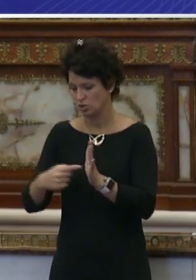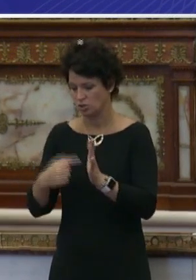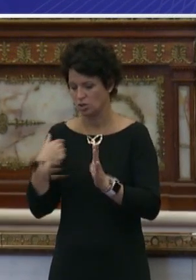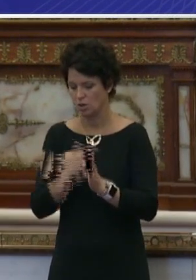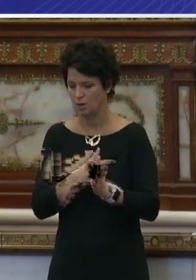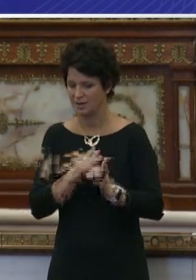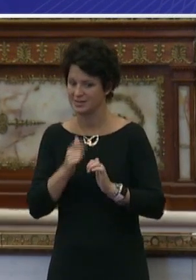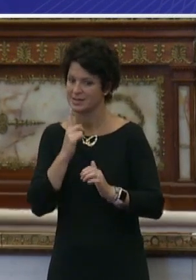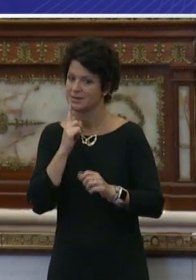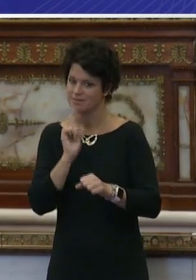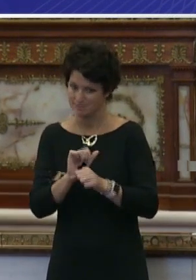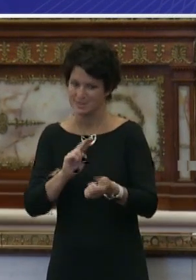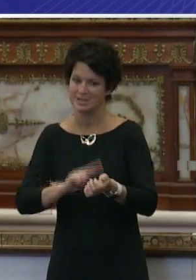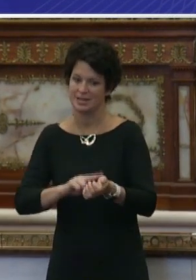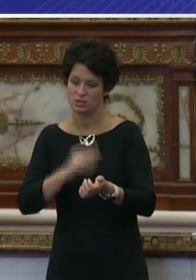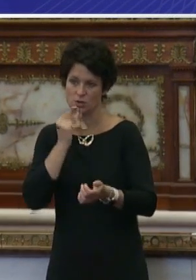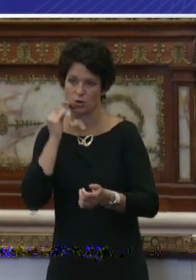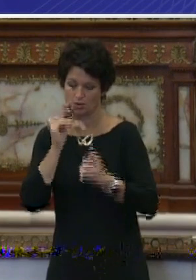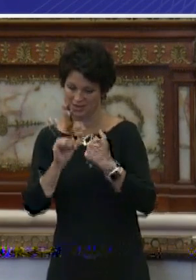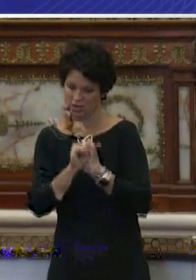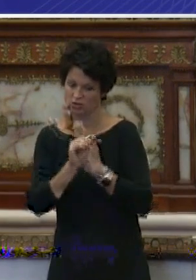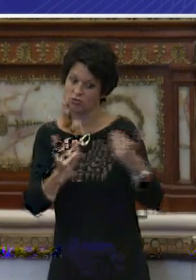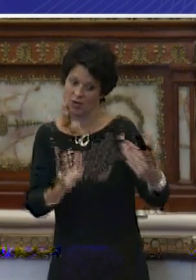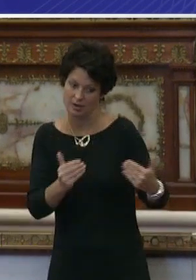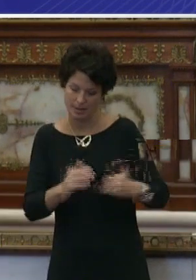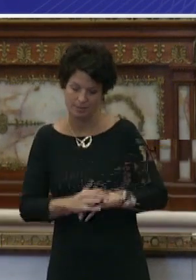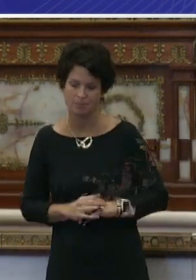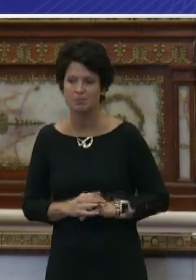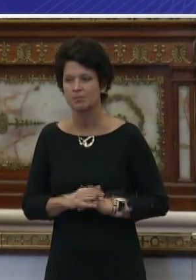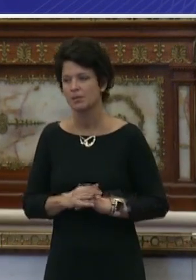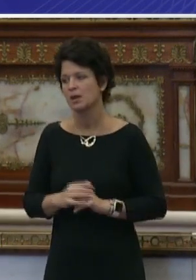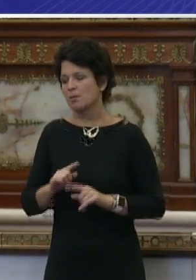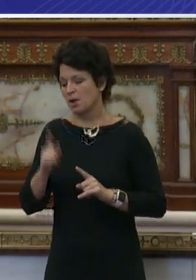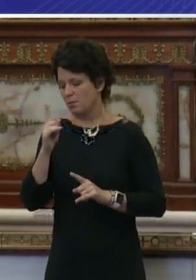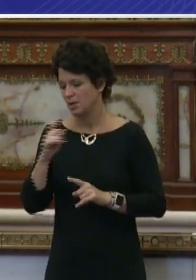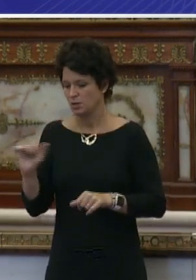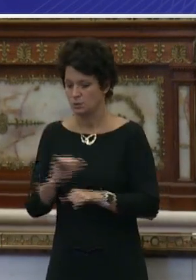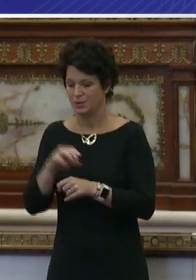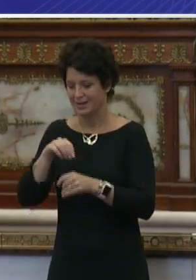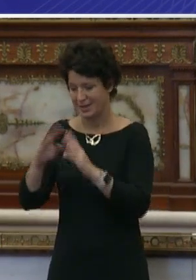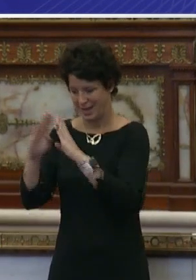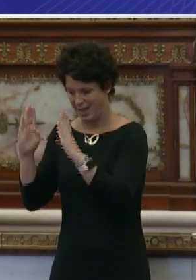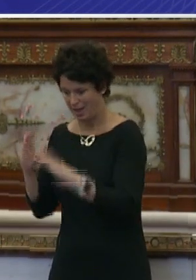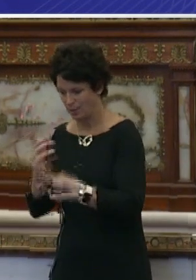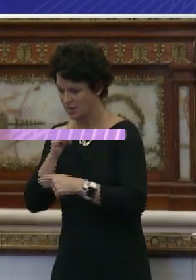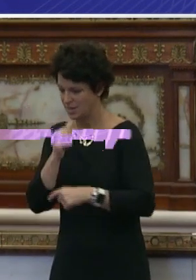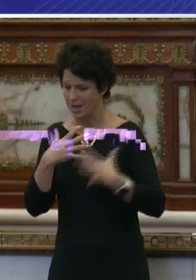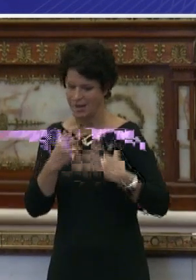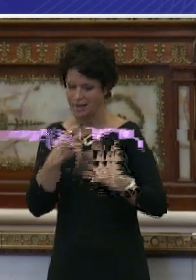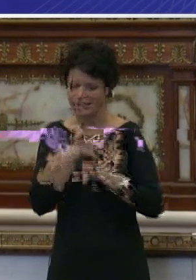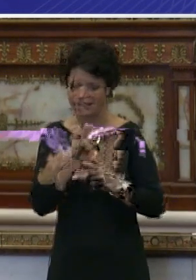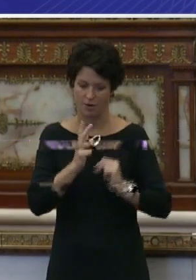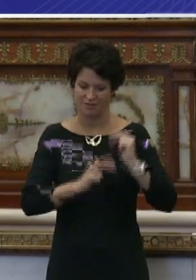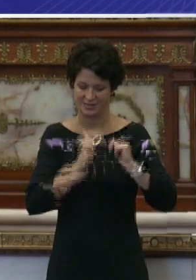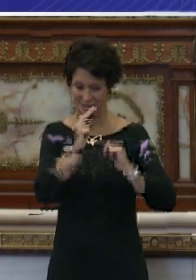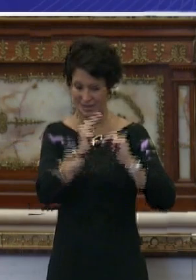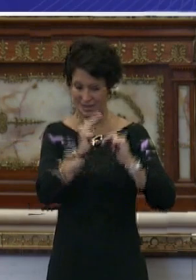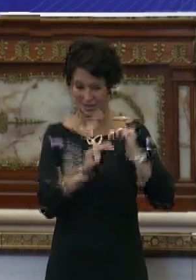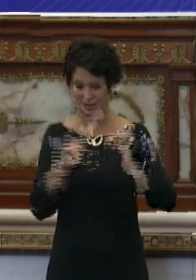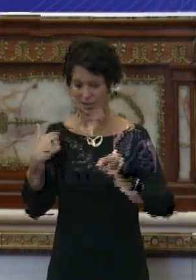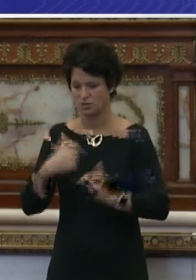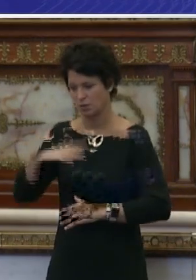all how dangerous nursing homes are right now. But because we work in people's homes instead of healthcare facilities, we're